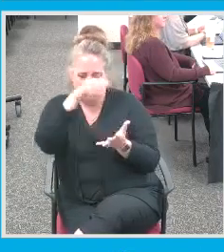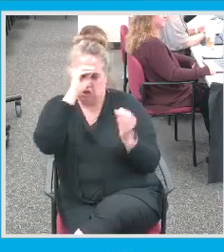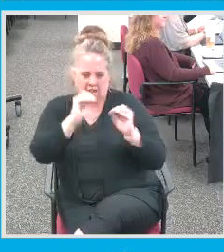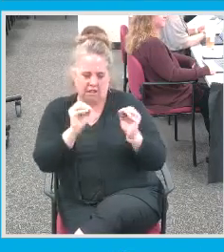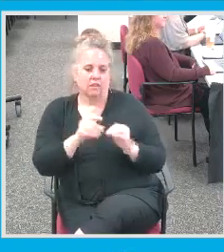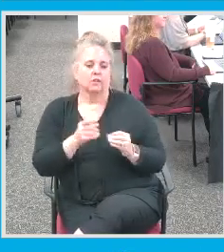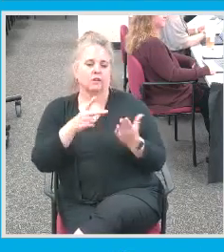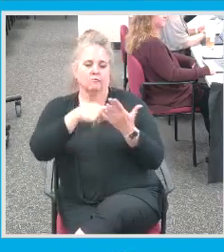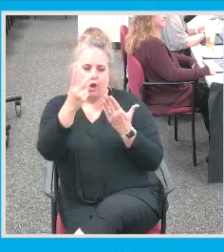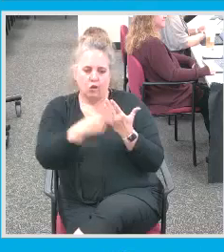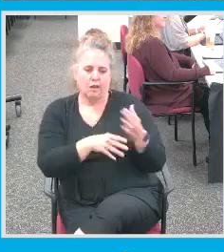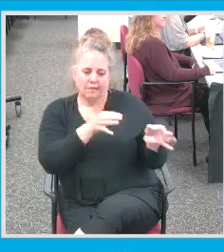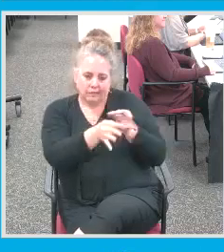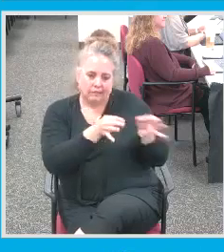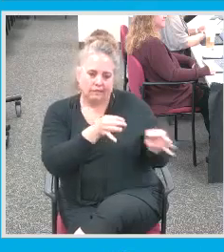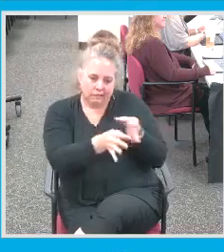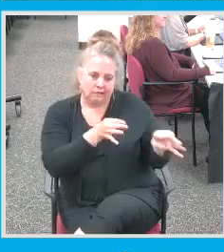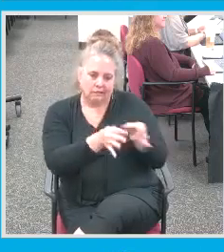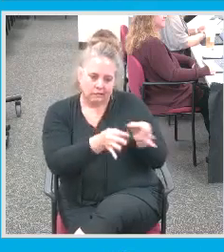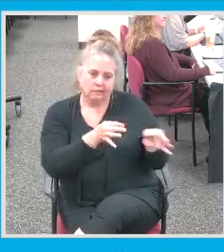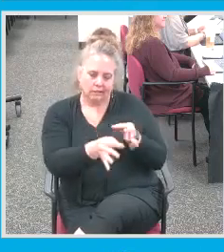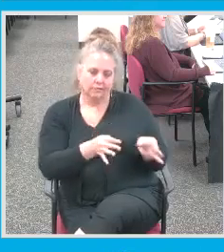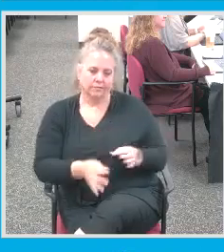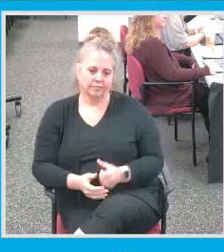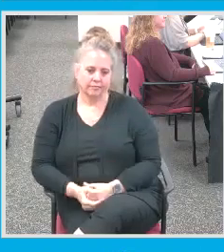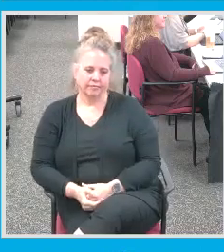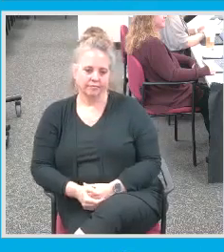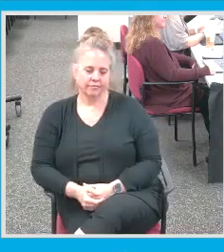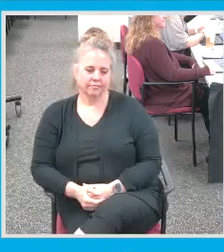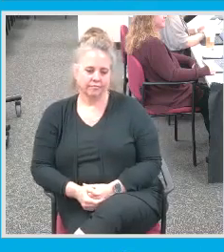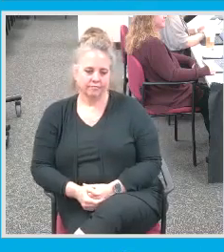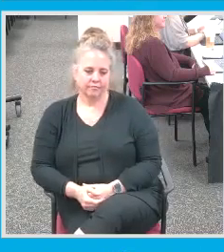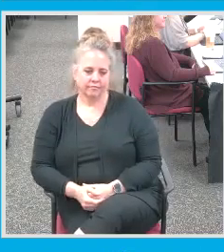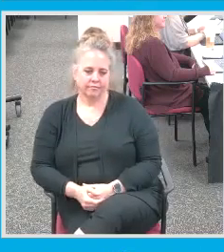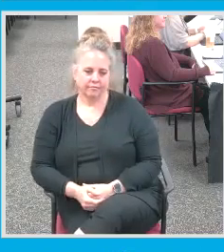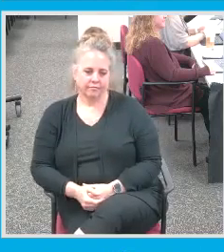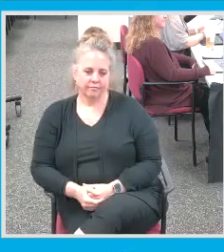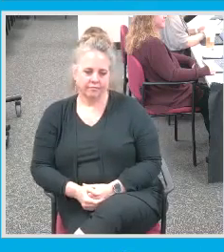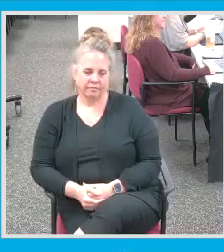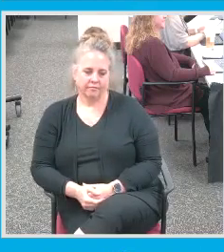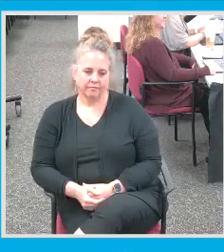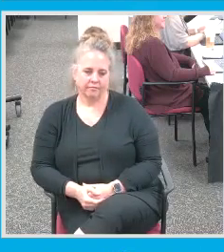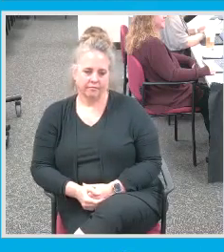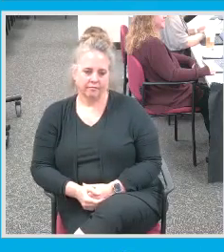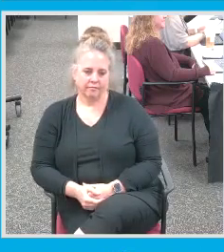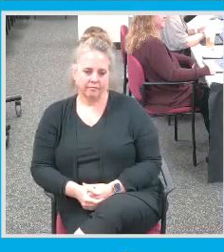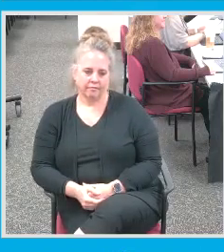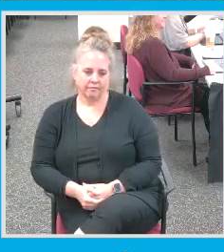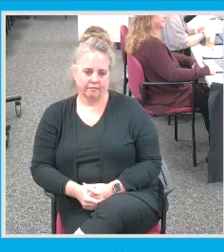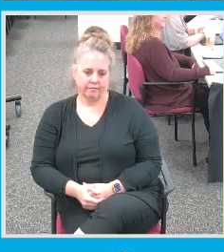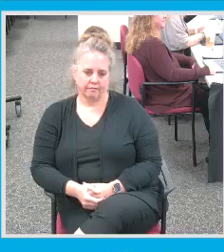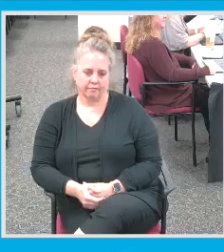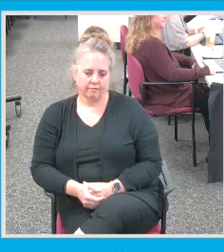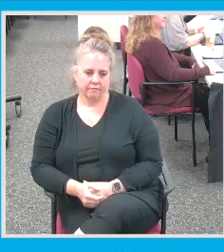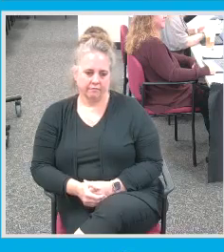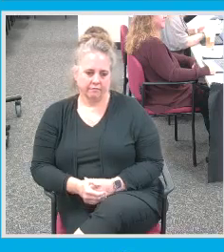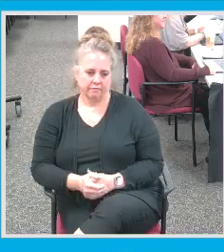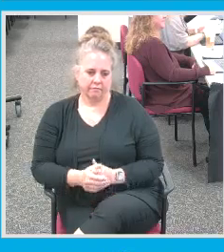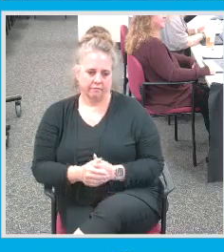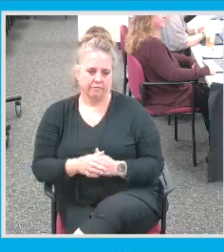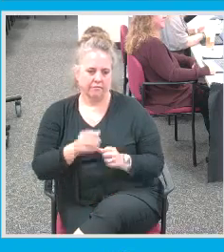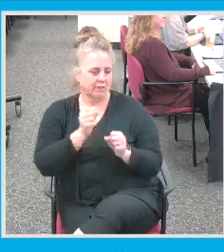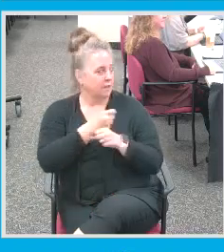you one of their favorite things to do was make buttons this year. So they made buttons for everybody, so they're going to pass those out. So, you